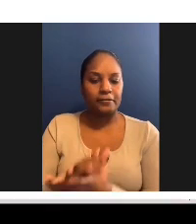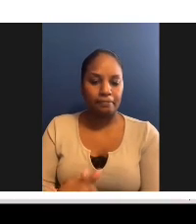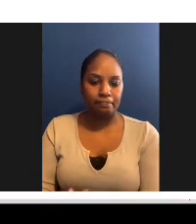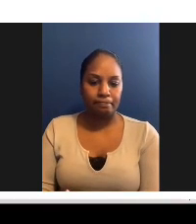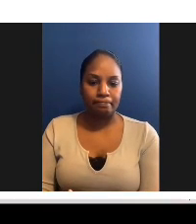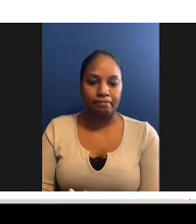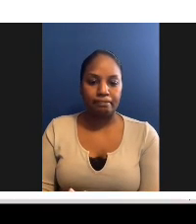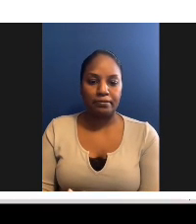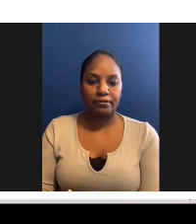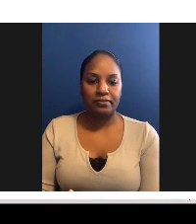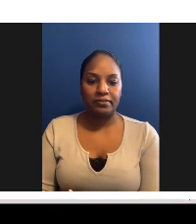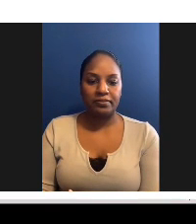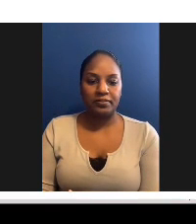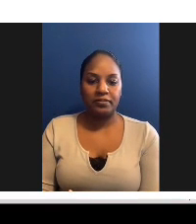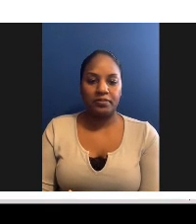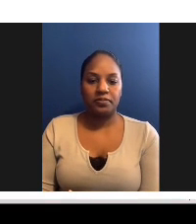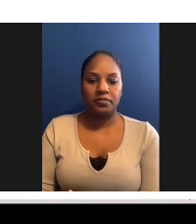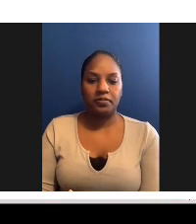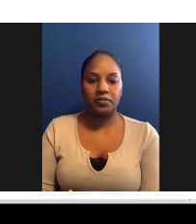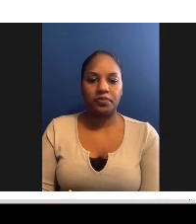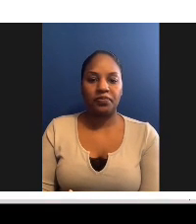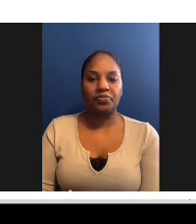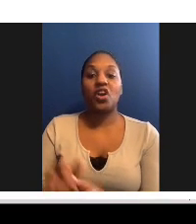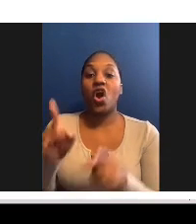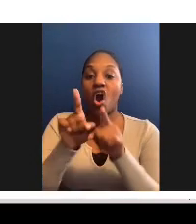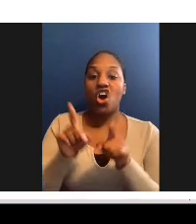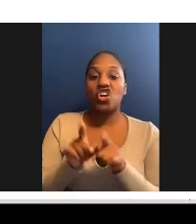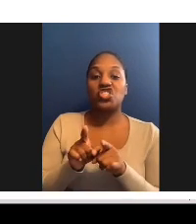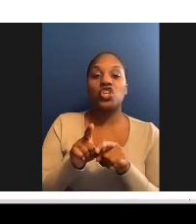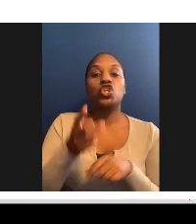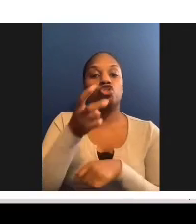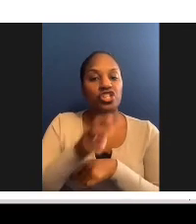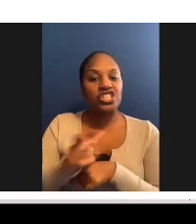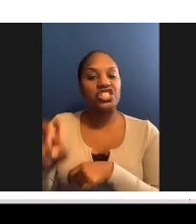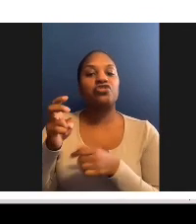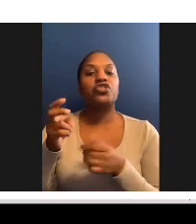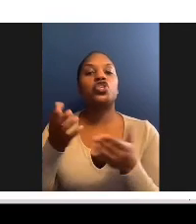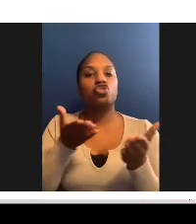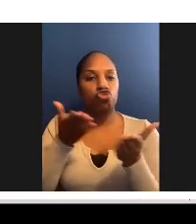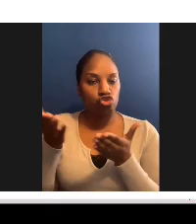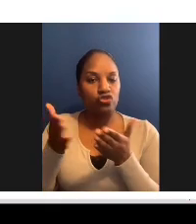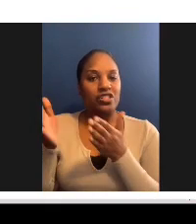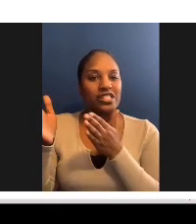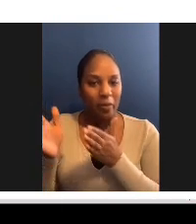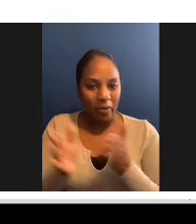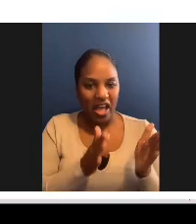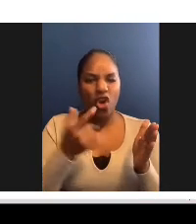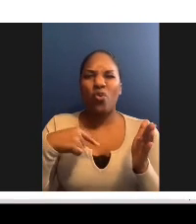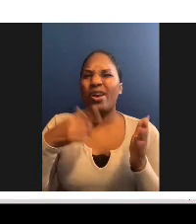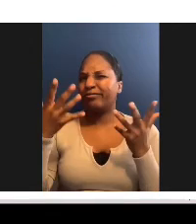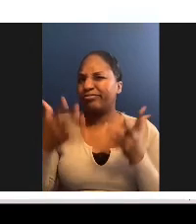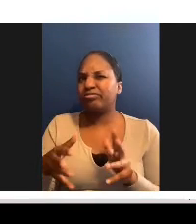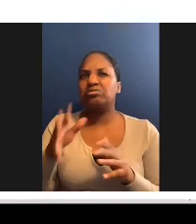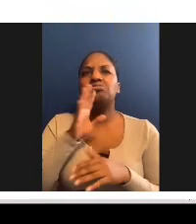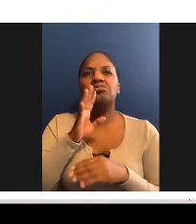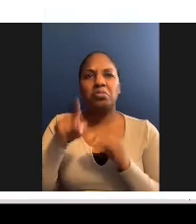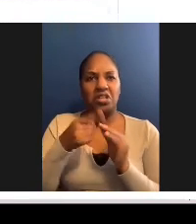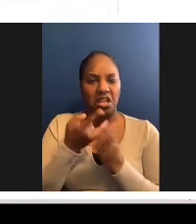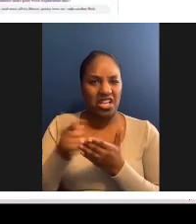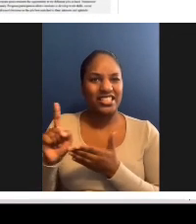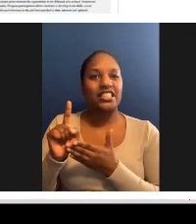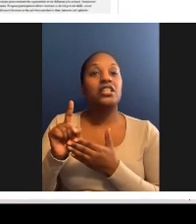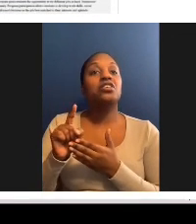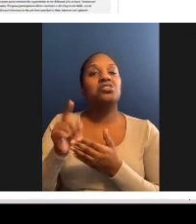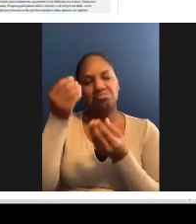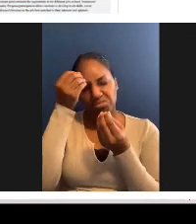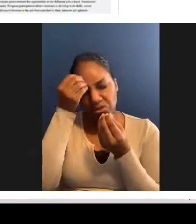We also provide this transition service planner, and I think Mitch went over that last week also. So that's just some of the printed materials that we